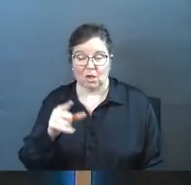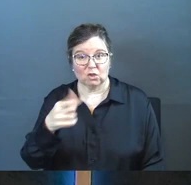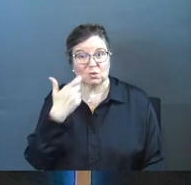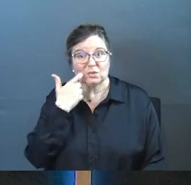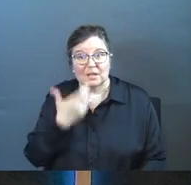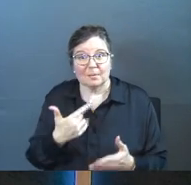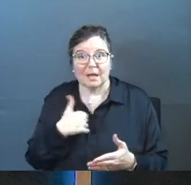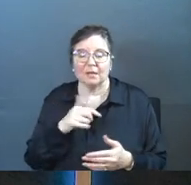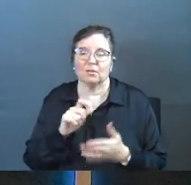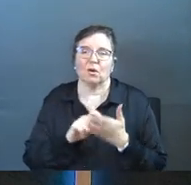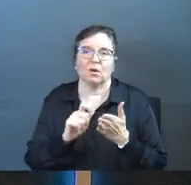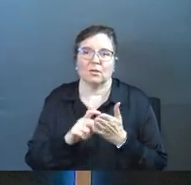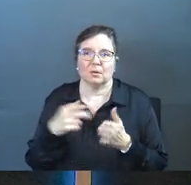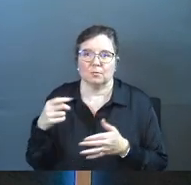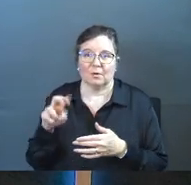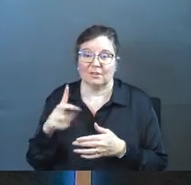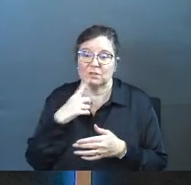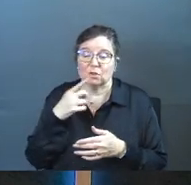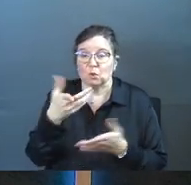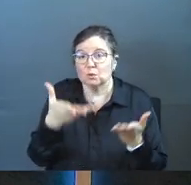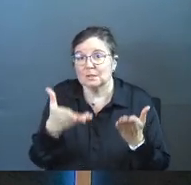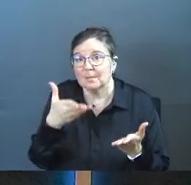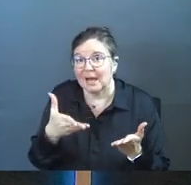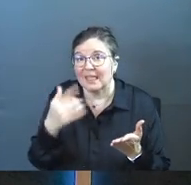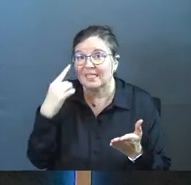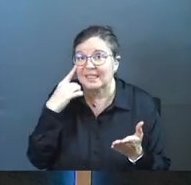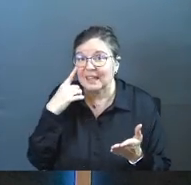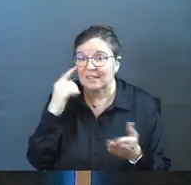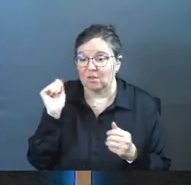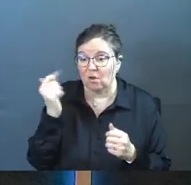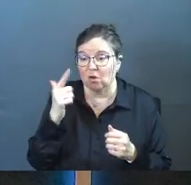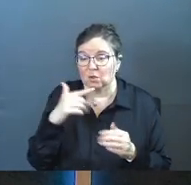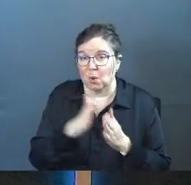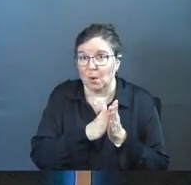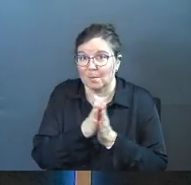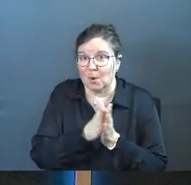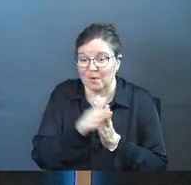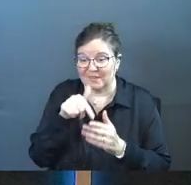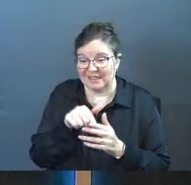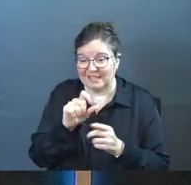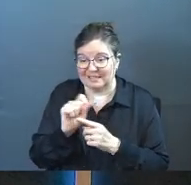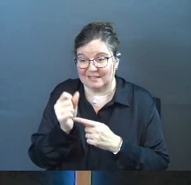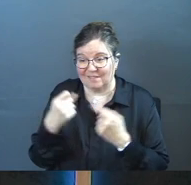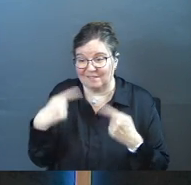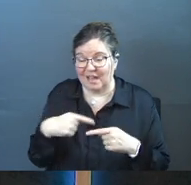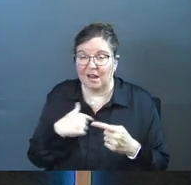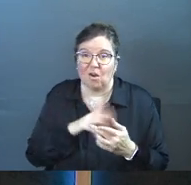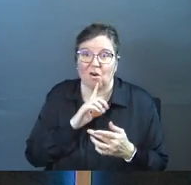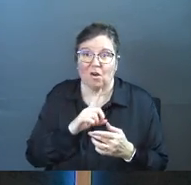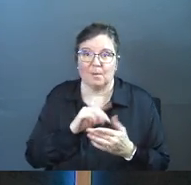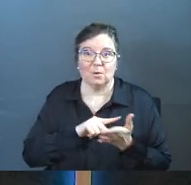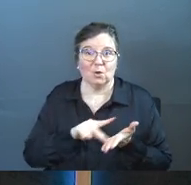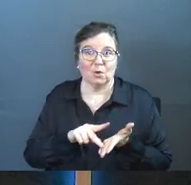you just might, the author of Proverbs is saying, you just might think that all your motives in this particular fight are